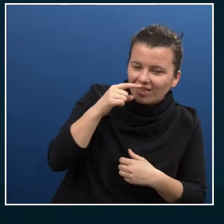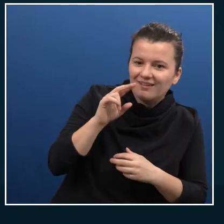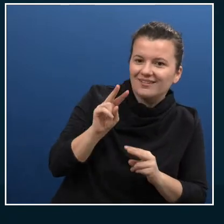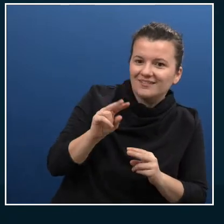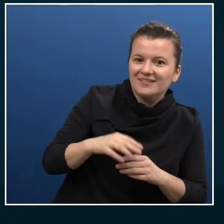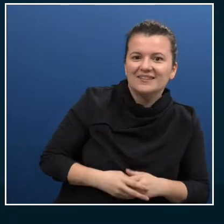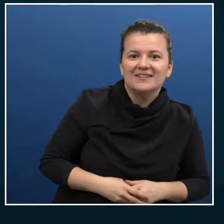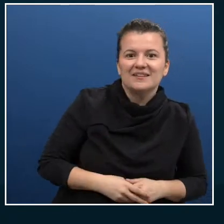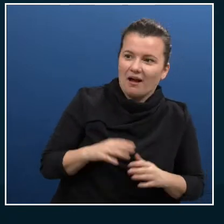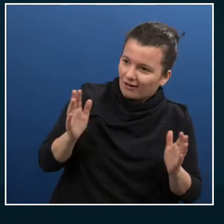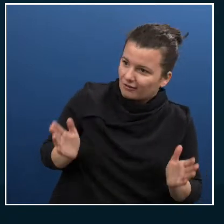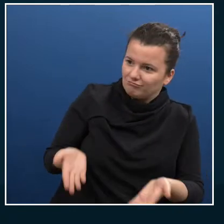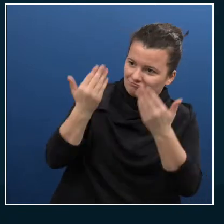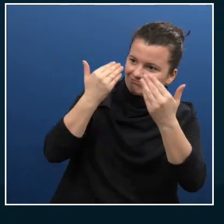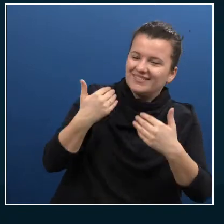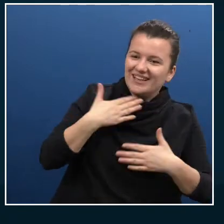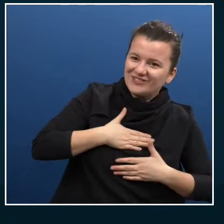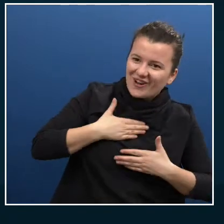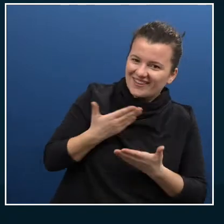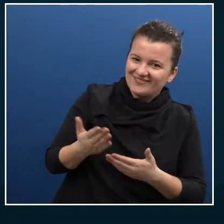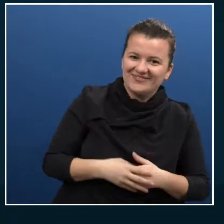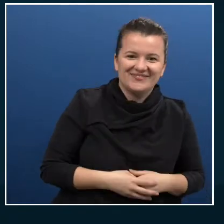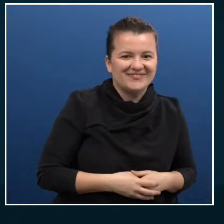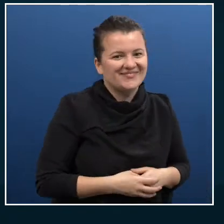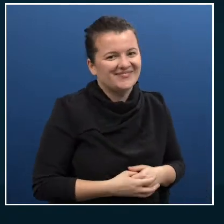it away and have fun.